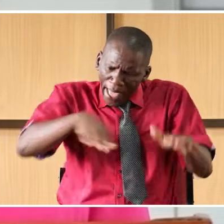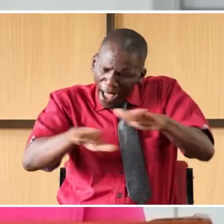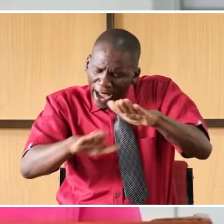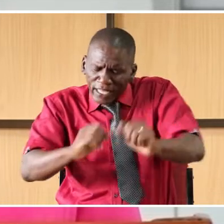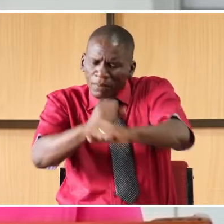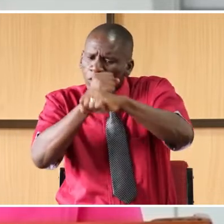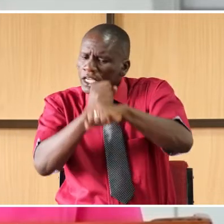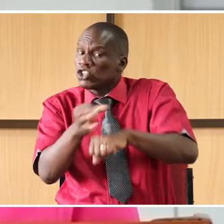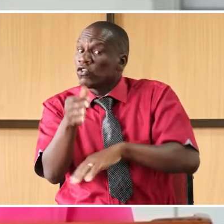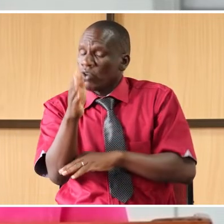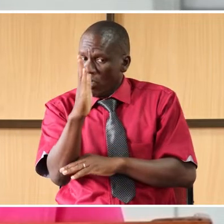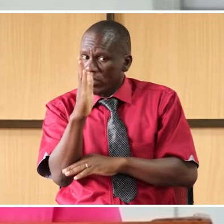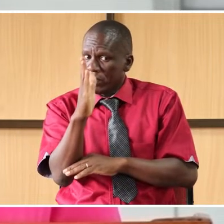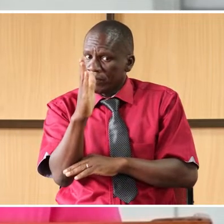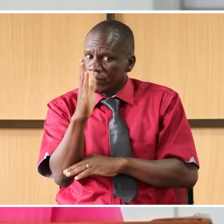his cover,